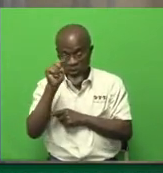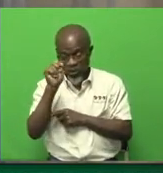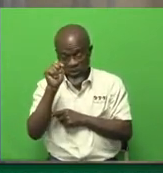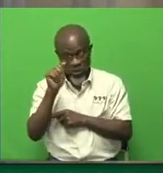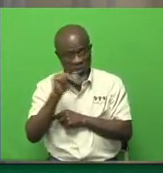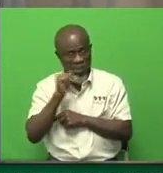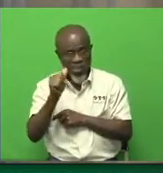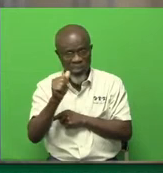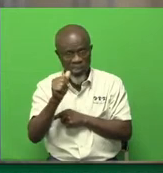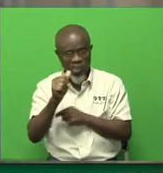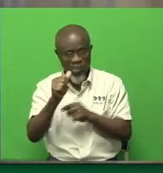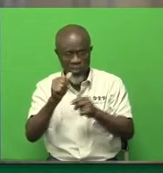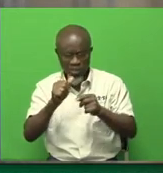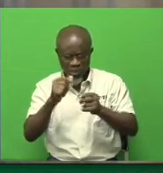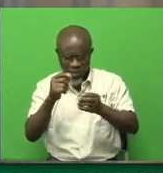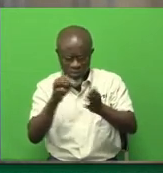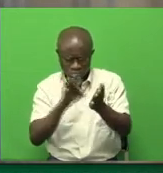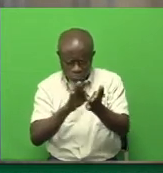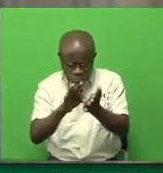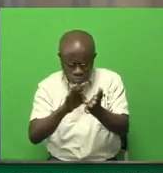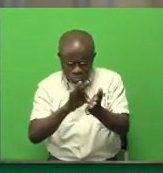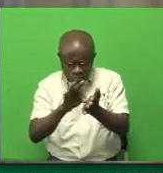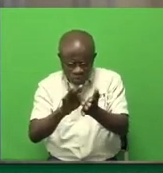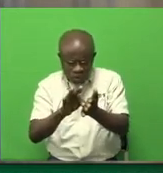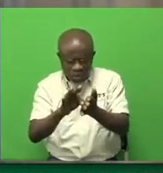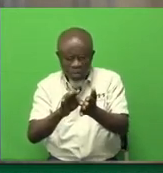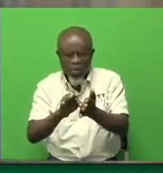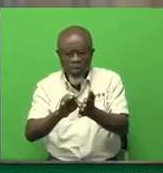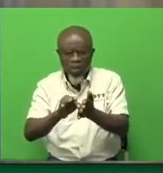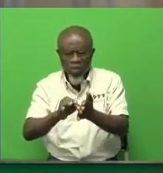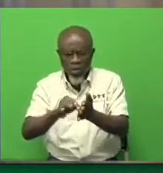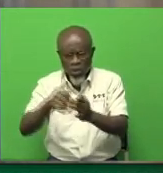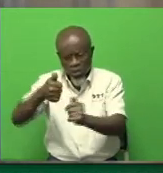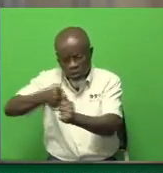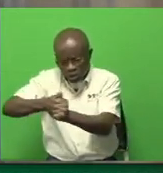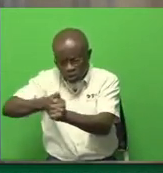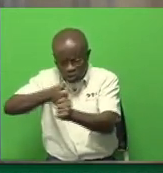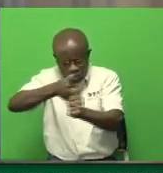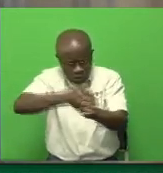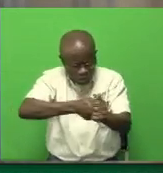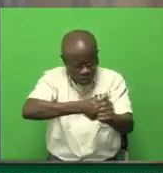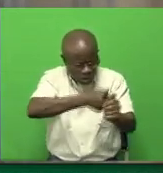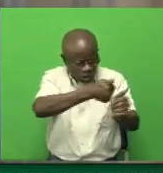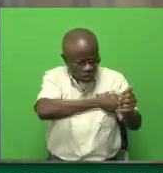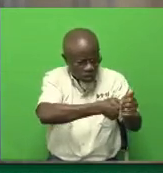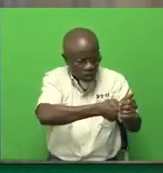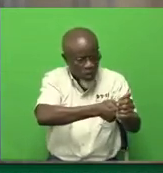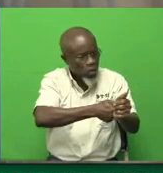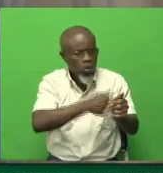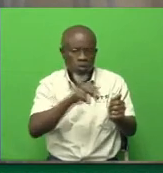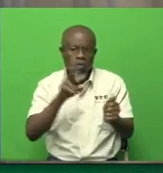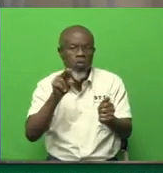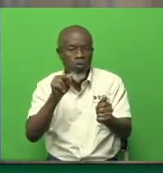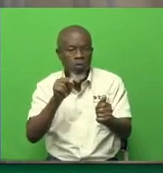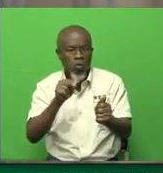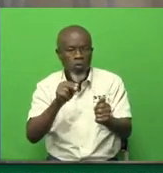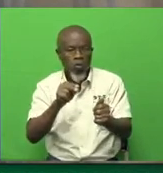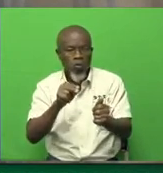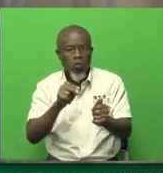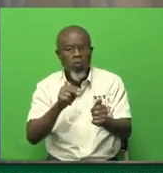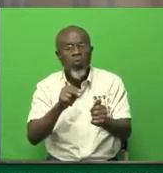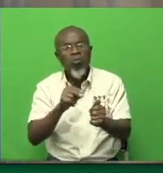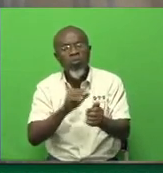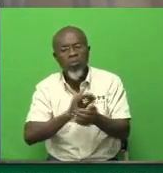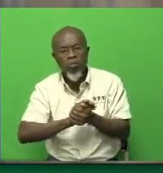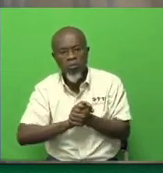by well basis did you hear that Minister wants to give you this spt for new